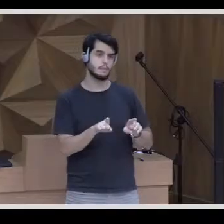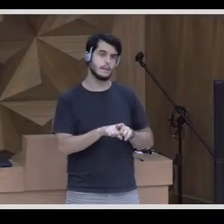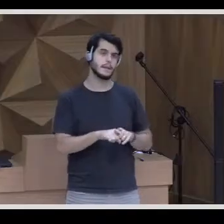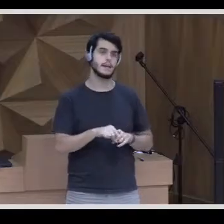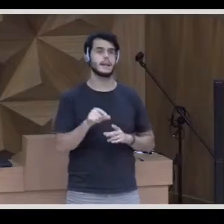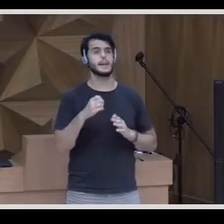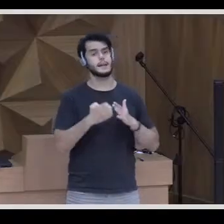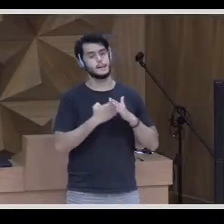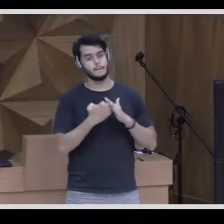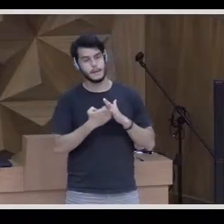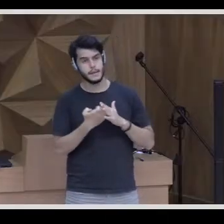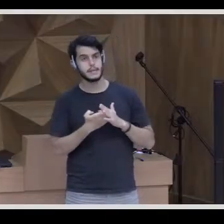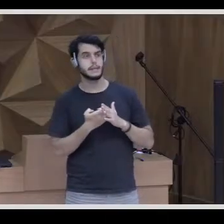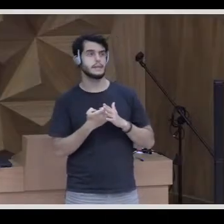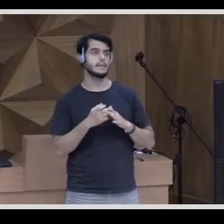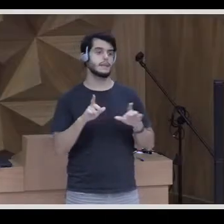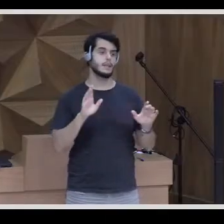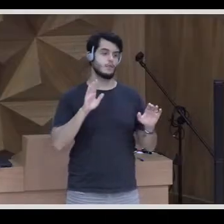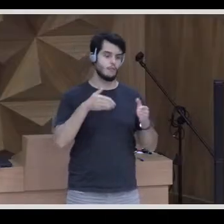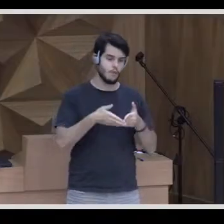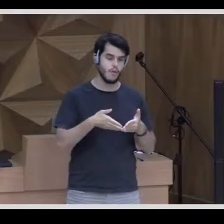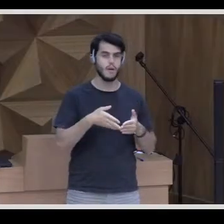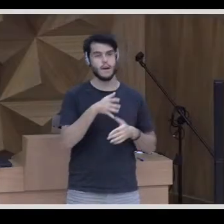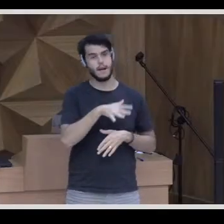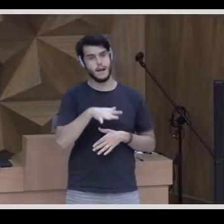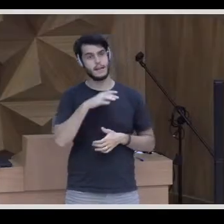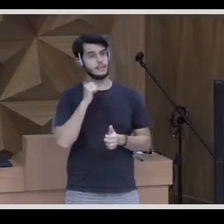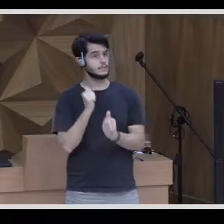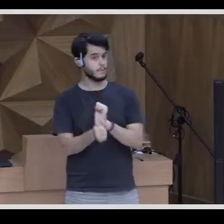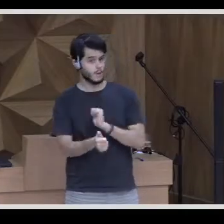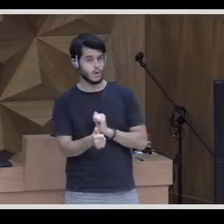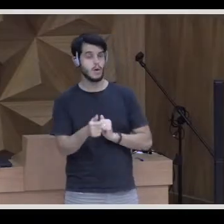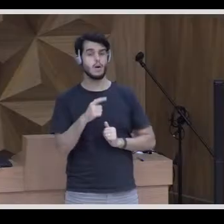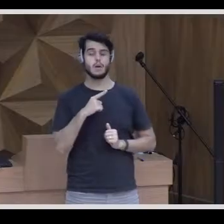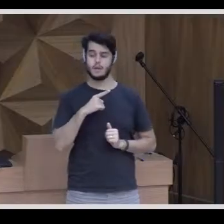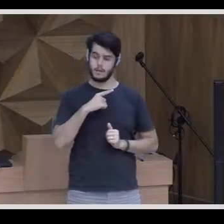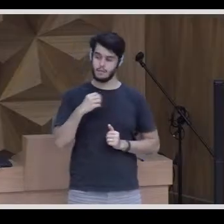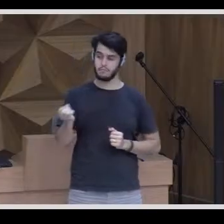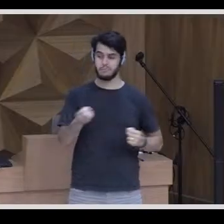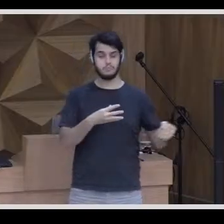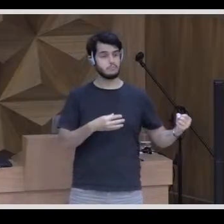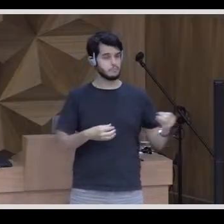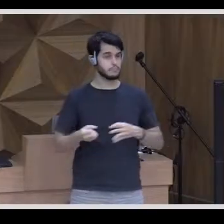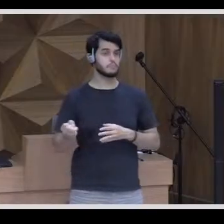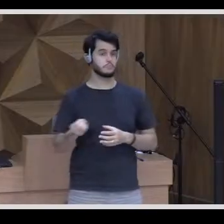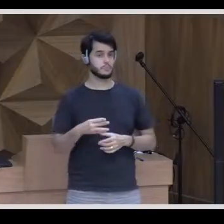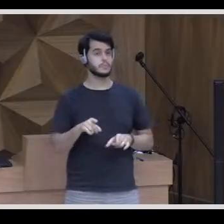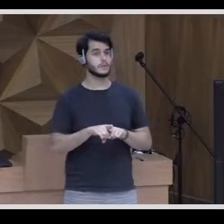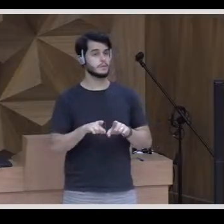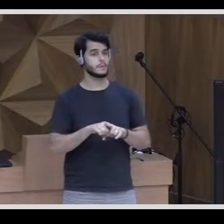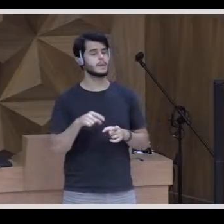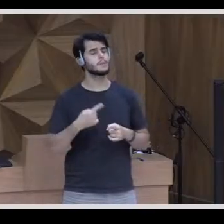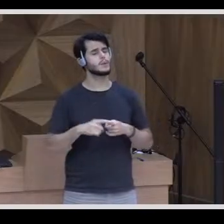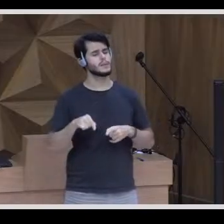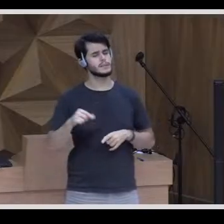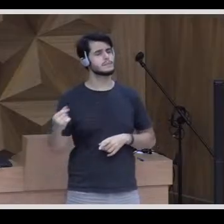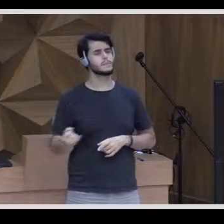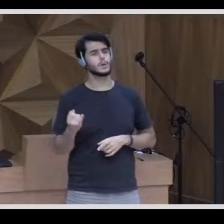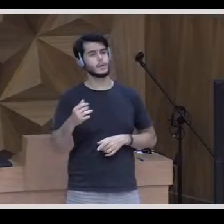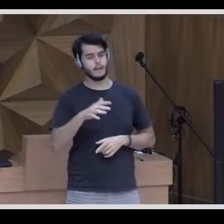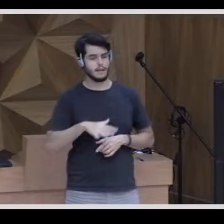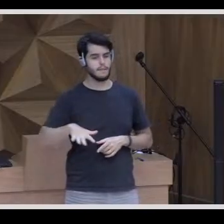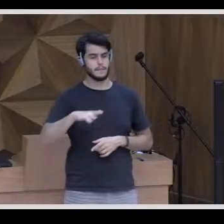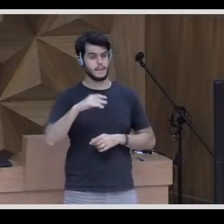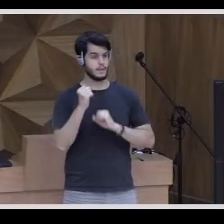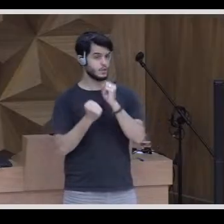into the wrist-worn stuff as well. And the reason that was relevant in kind of the forestry environment was because